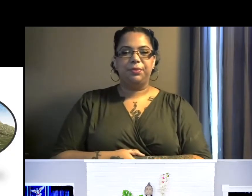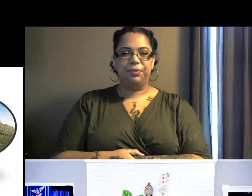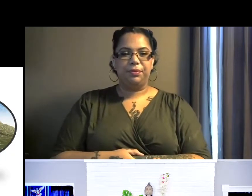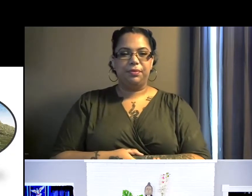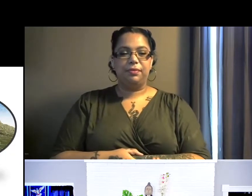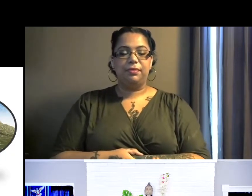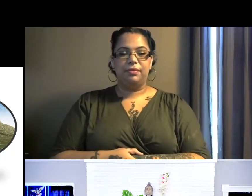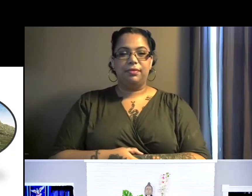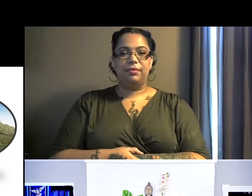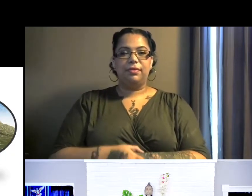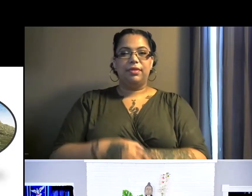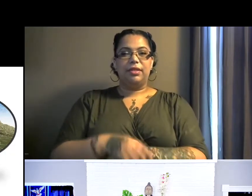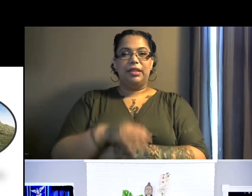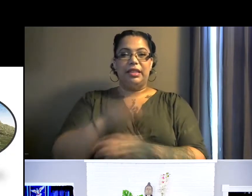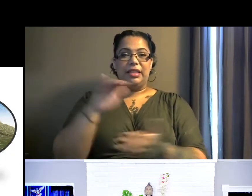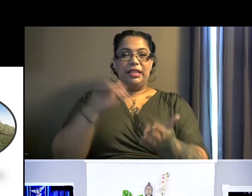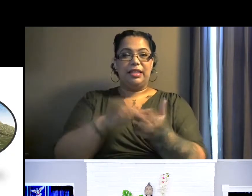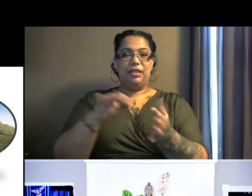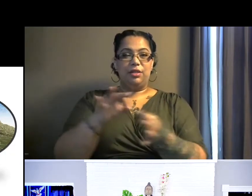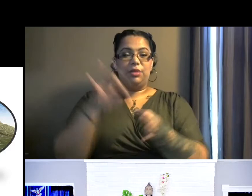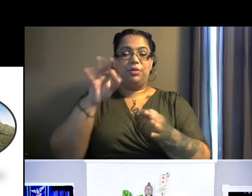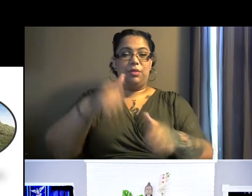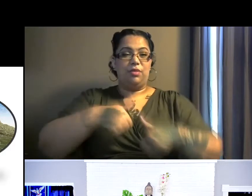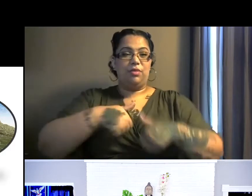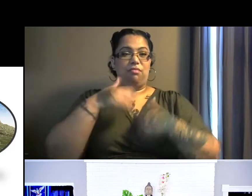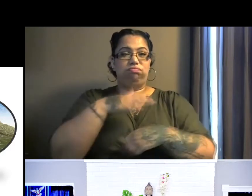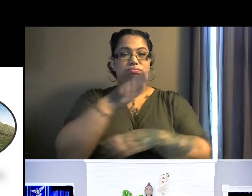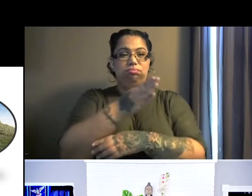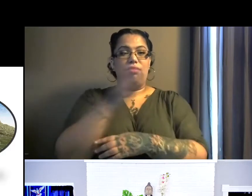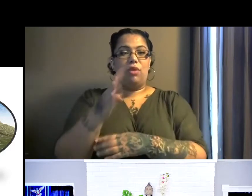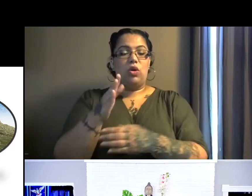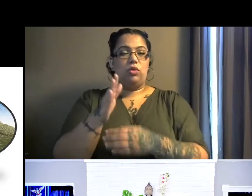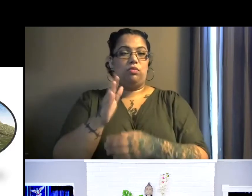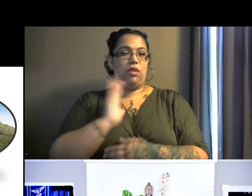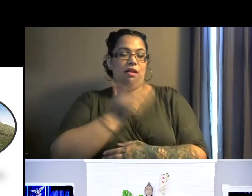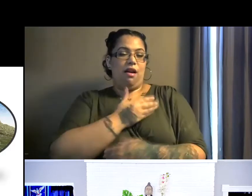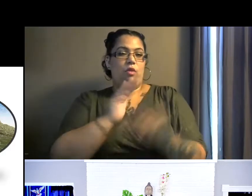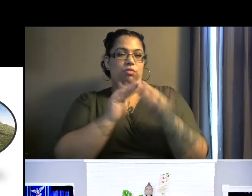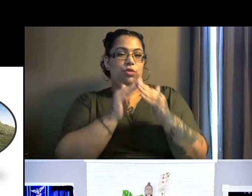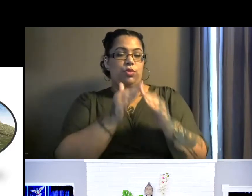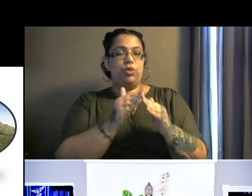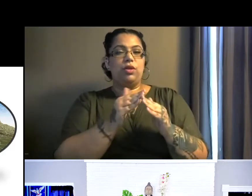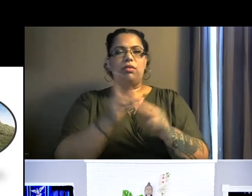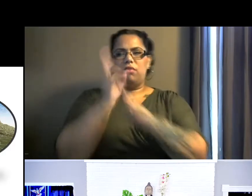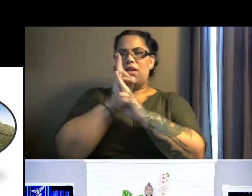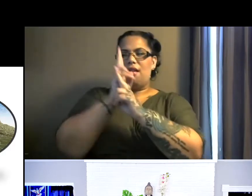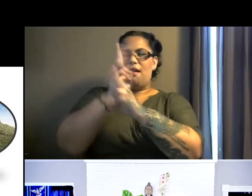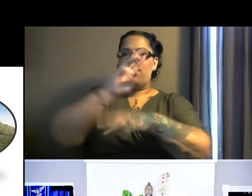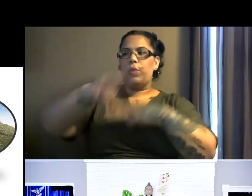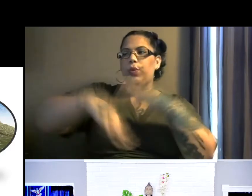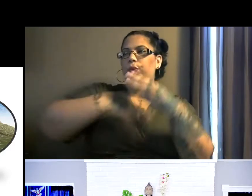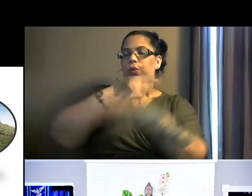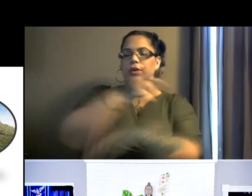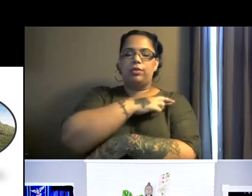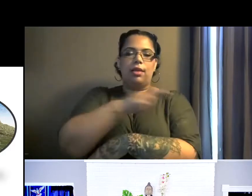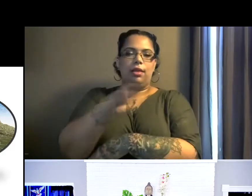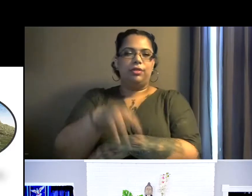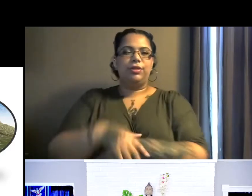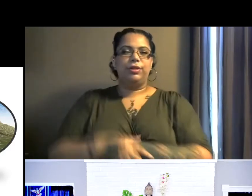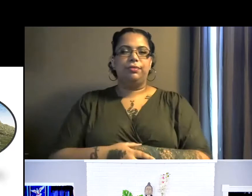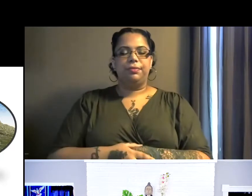The Center for Spiritual Living, Greater Baltimore's community, honors the world's religions.